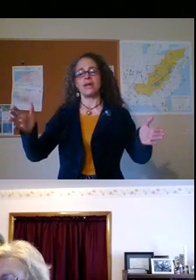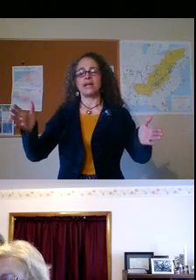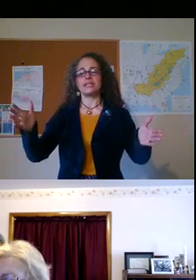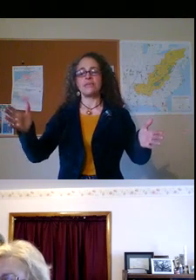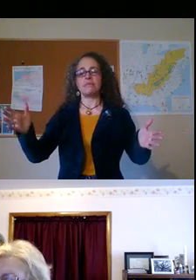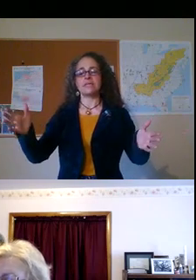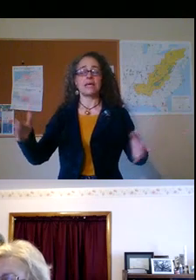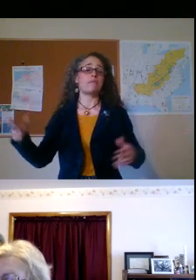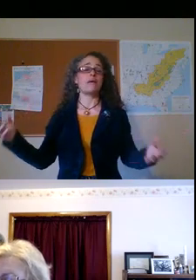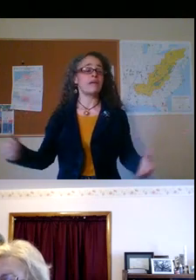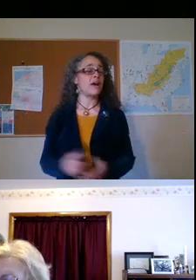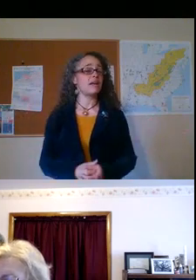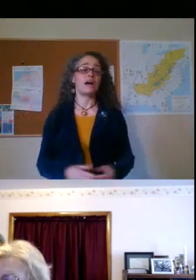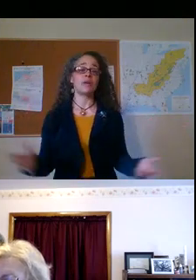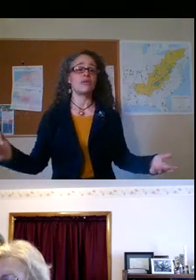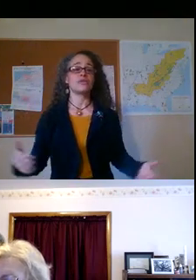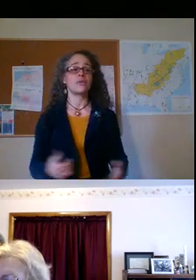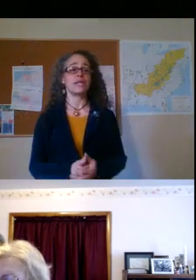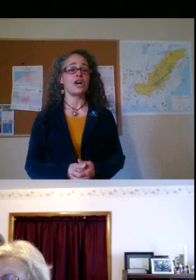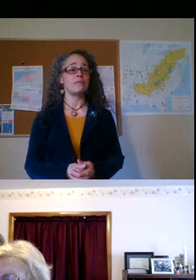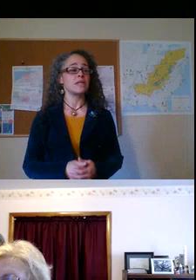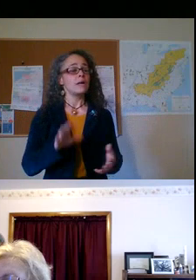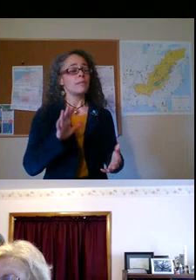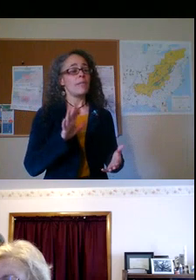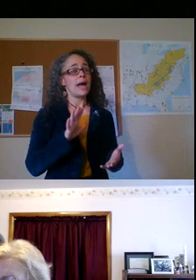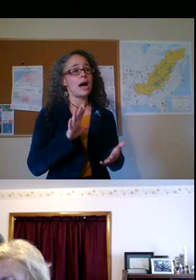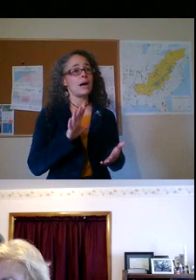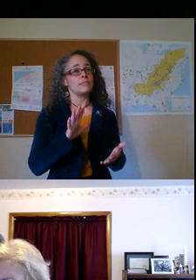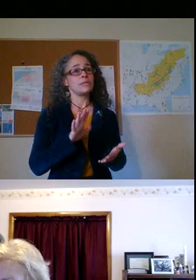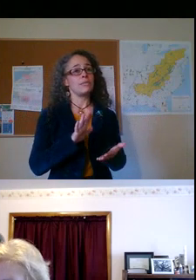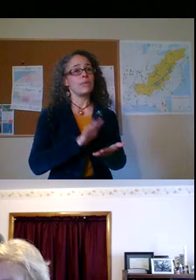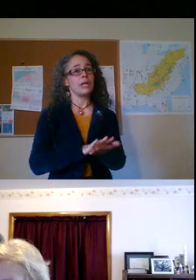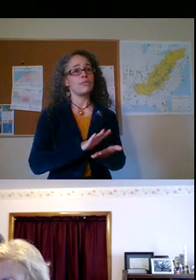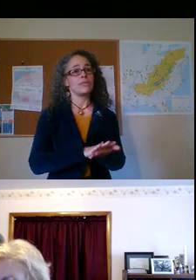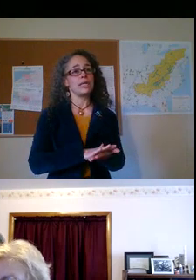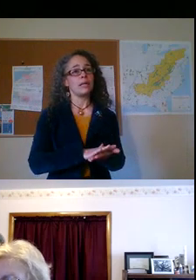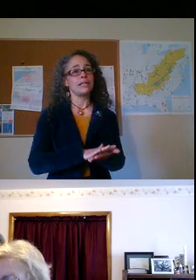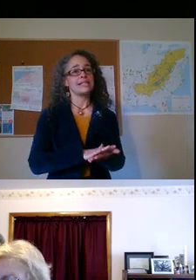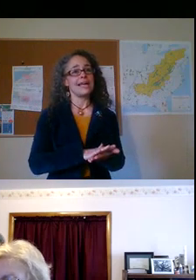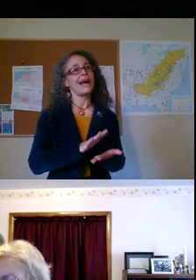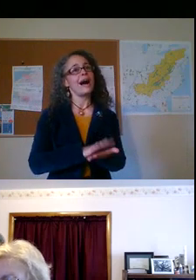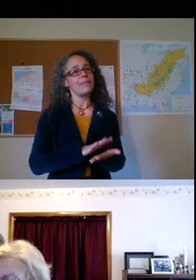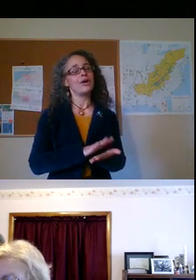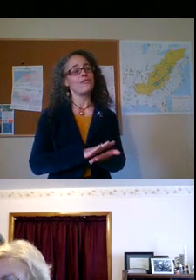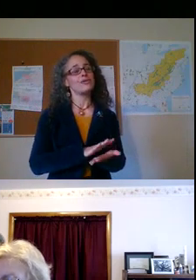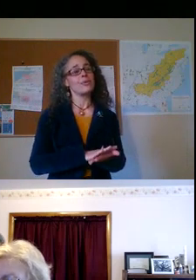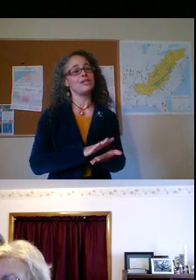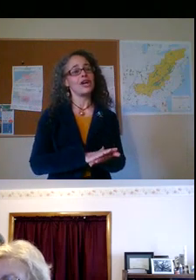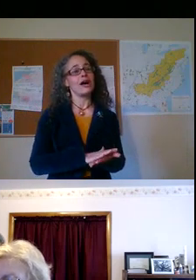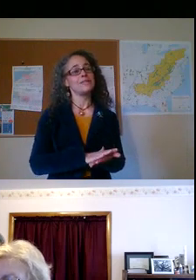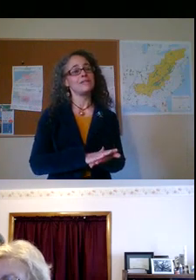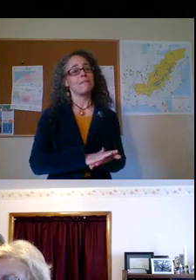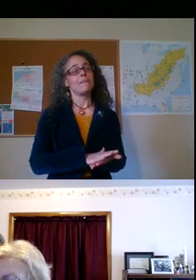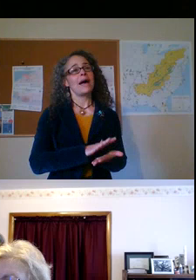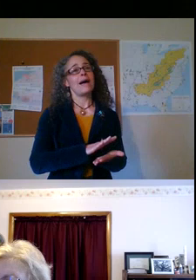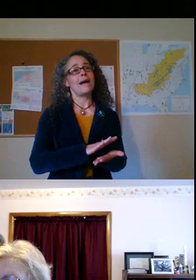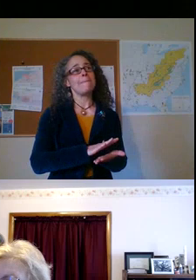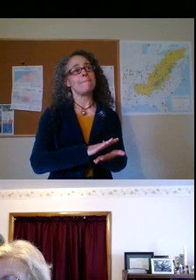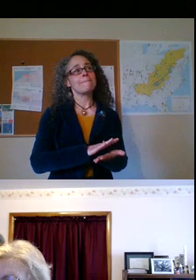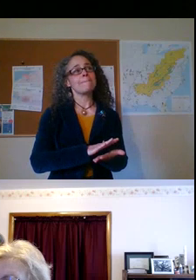time frame? And so maybe it's like, okay, fine, I'm going to go for 20 jobs. So being real and saying, I'm going to go for 20